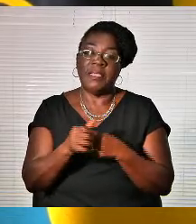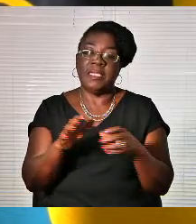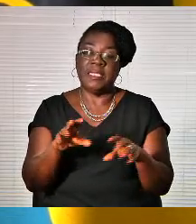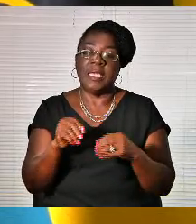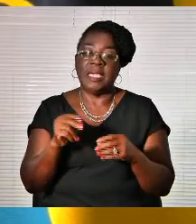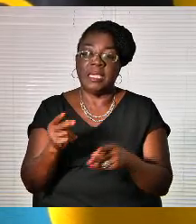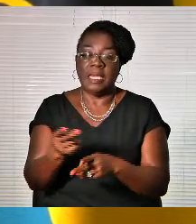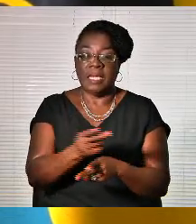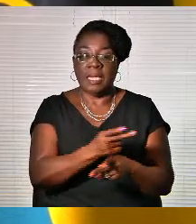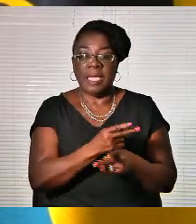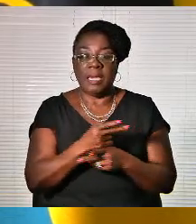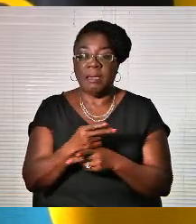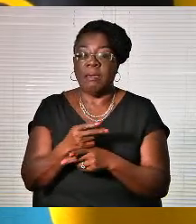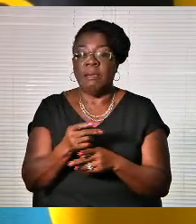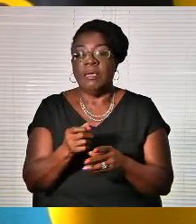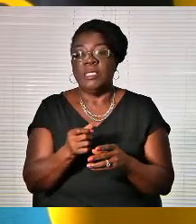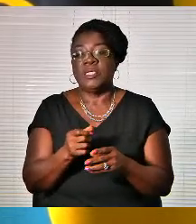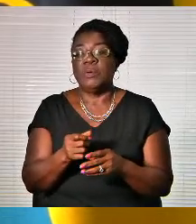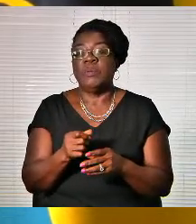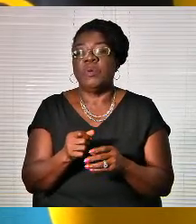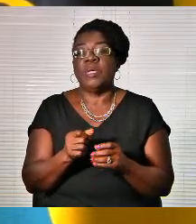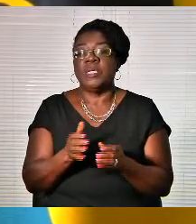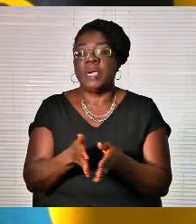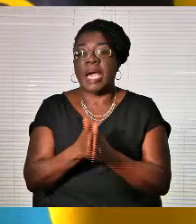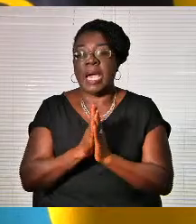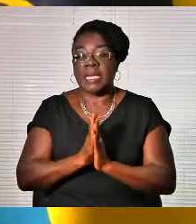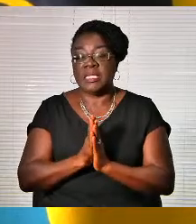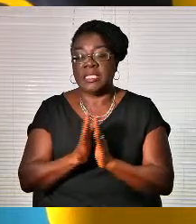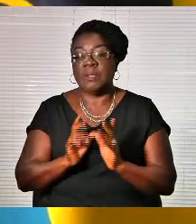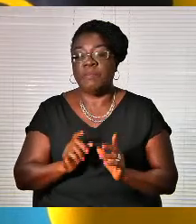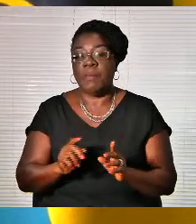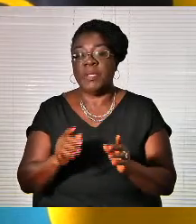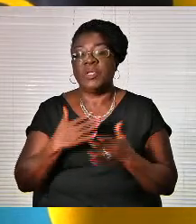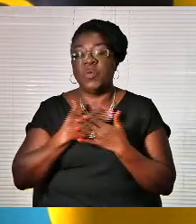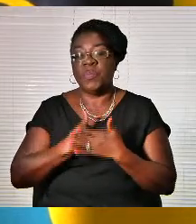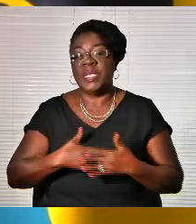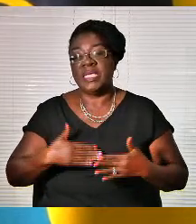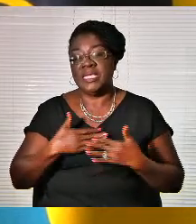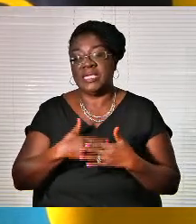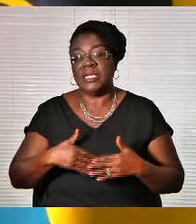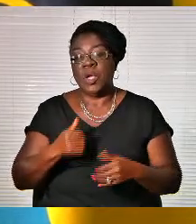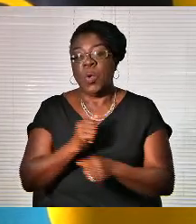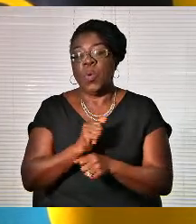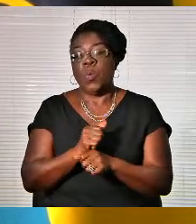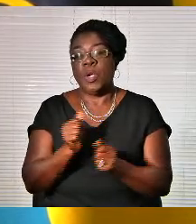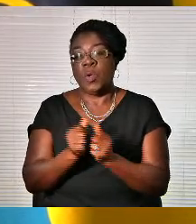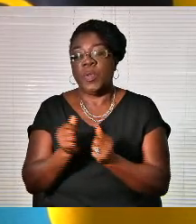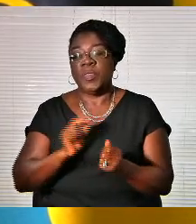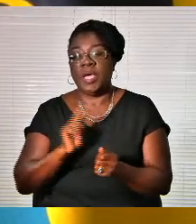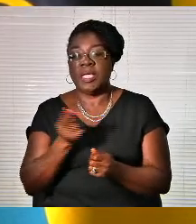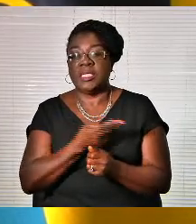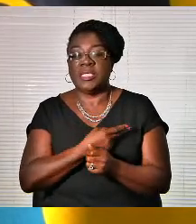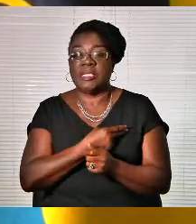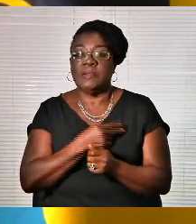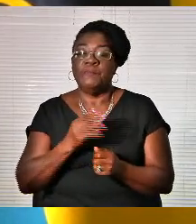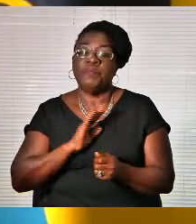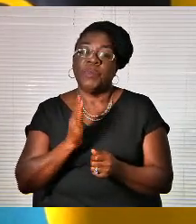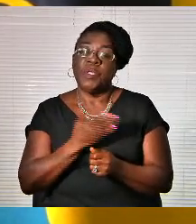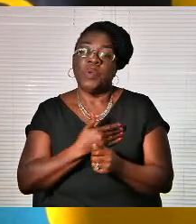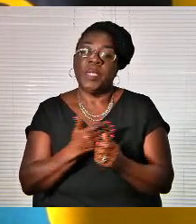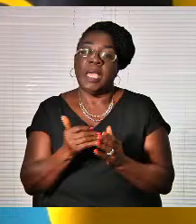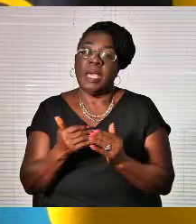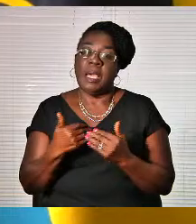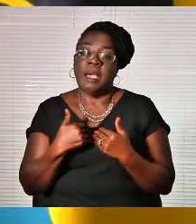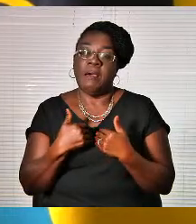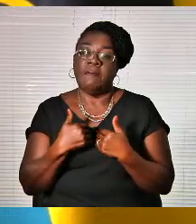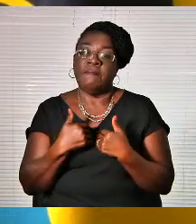of your loved ones. So we want to impress upon the public to please work with us. We have